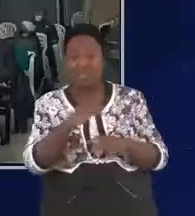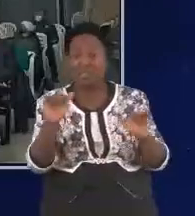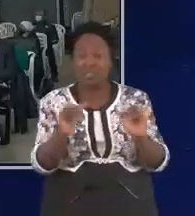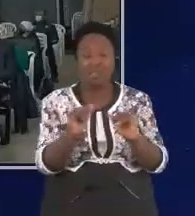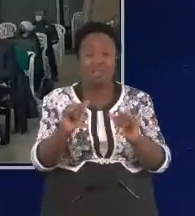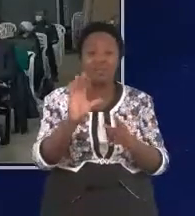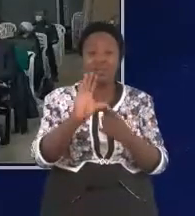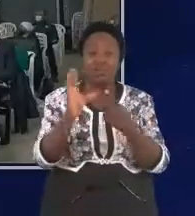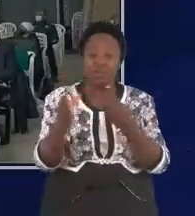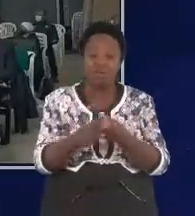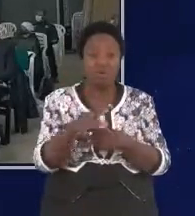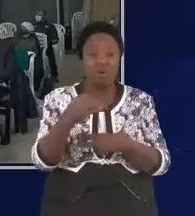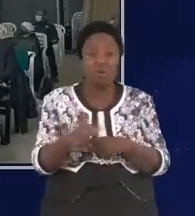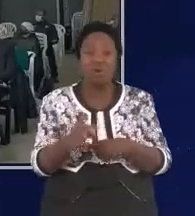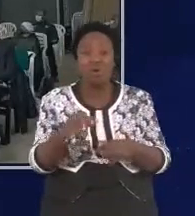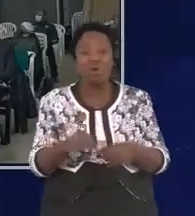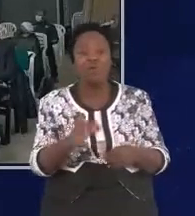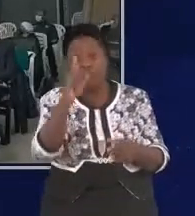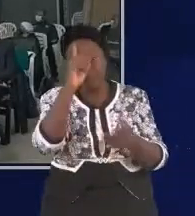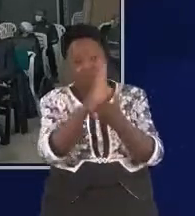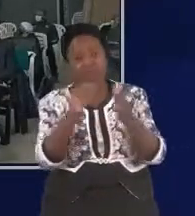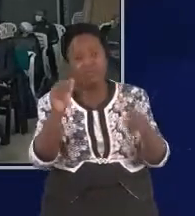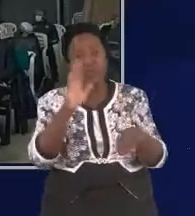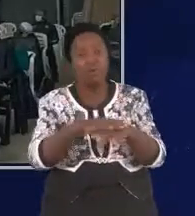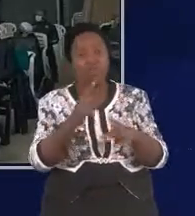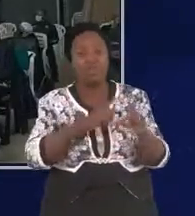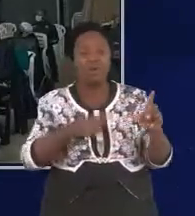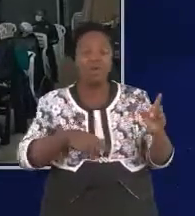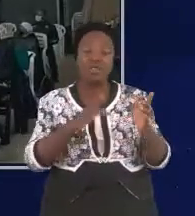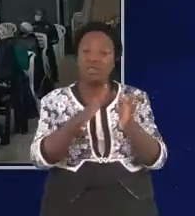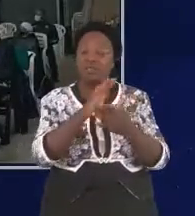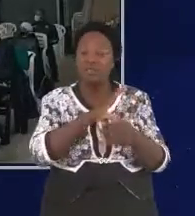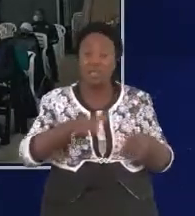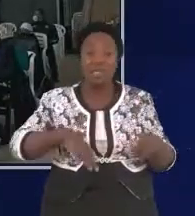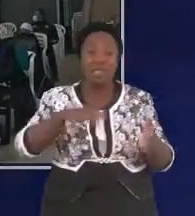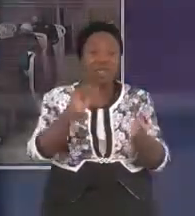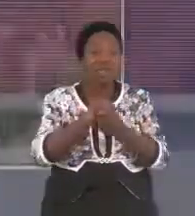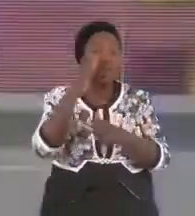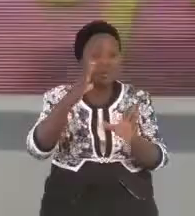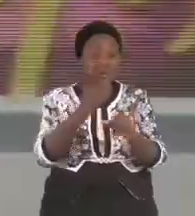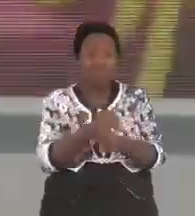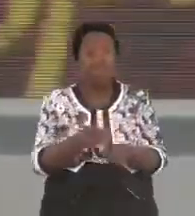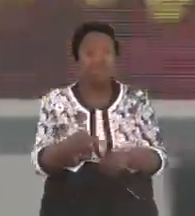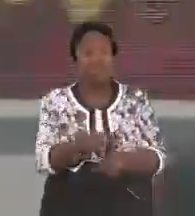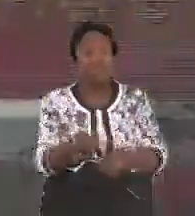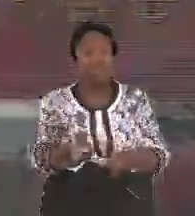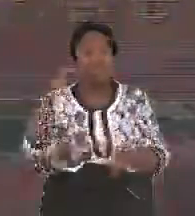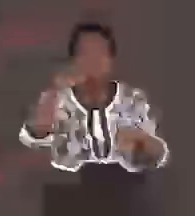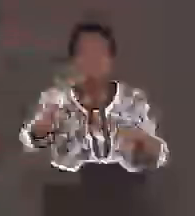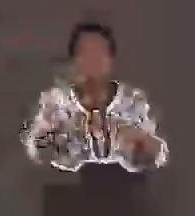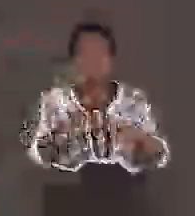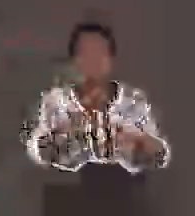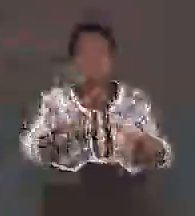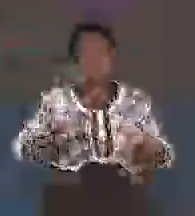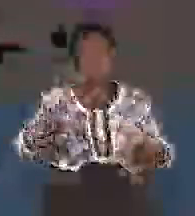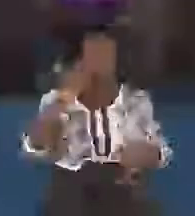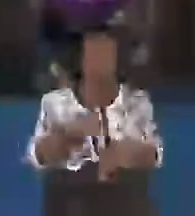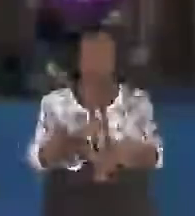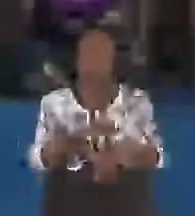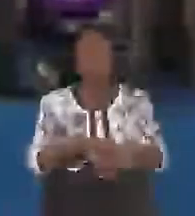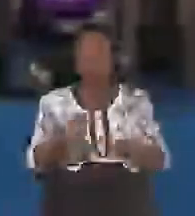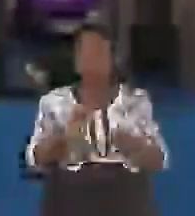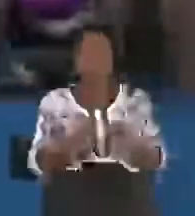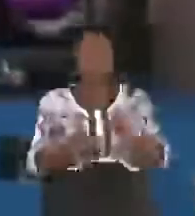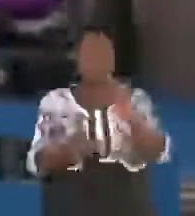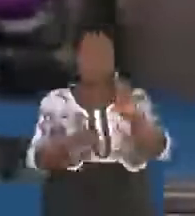of believing on the Lord Jesus Christ that will get them to the kingdom. Number one, he had a